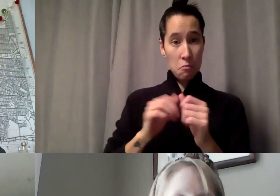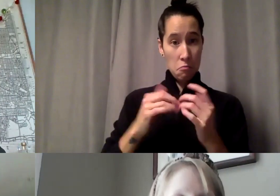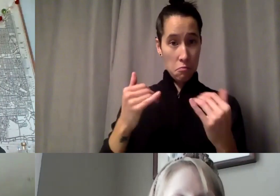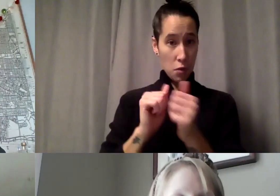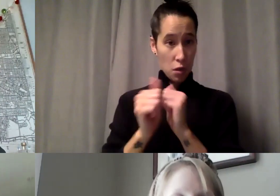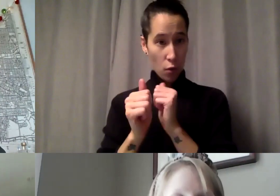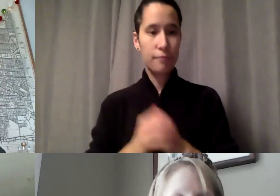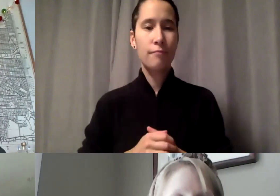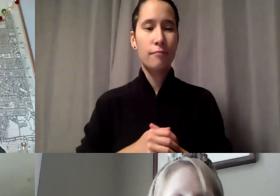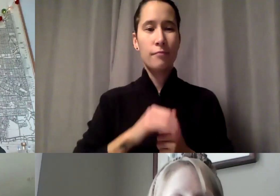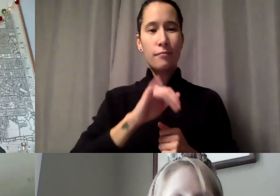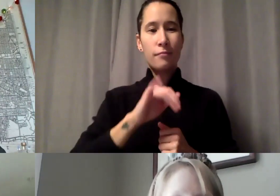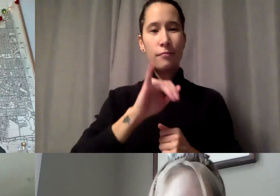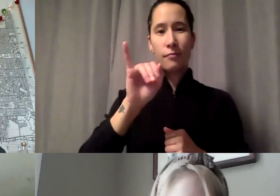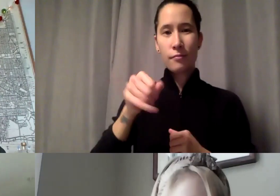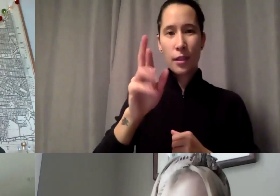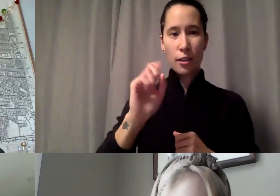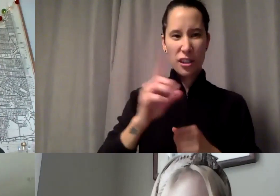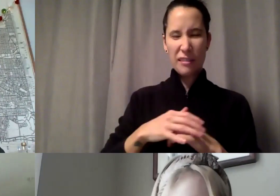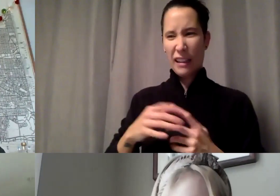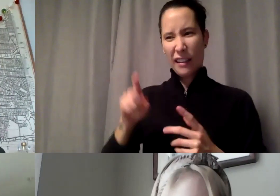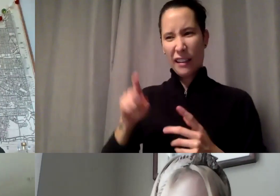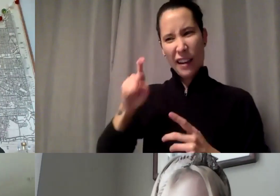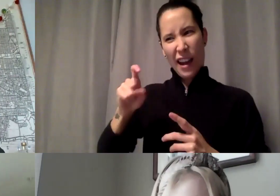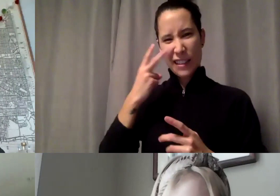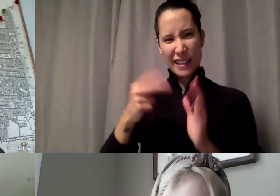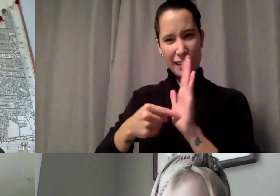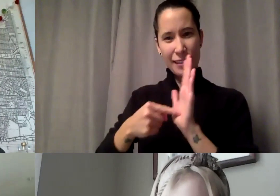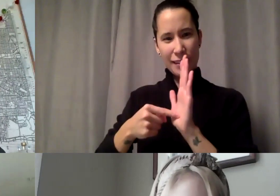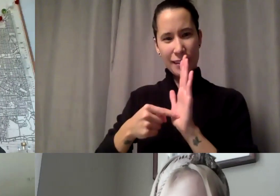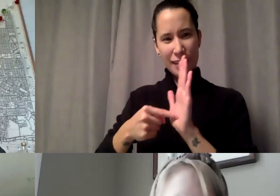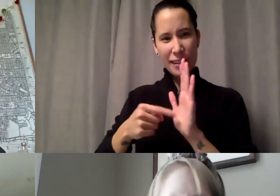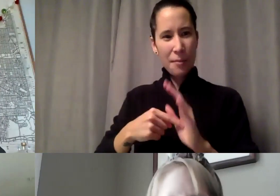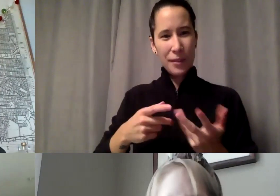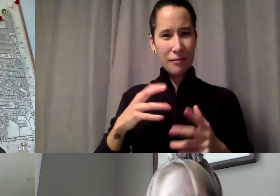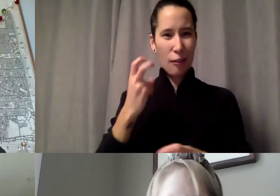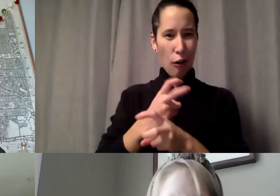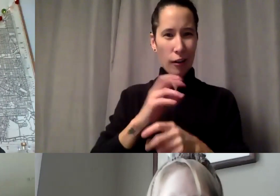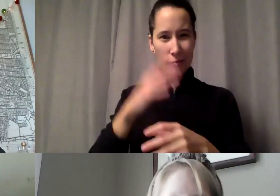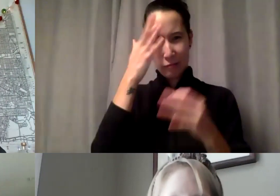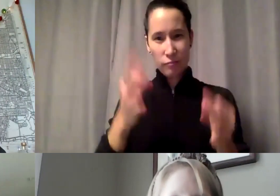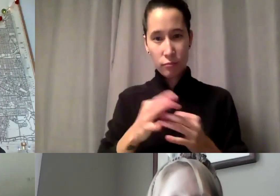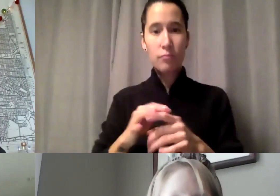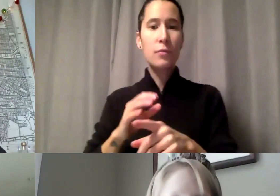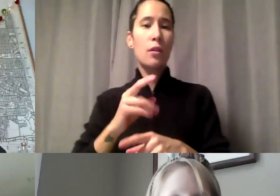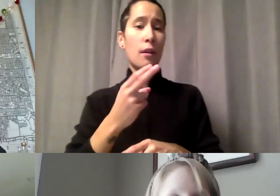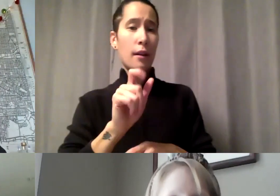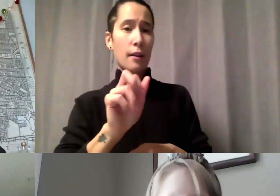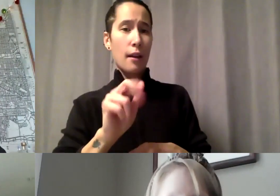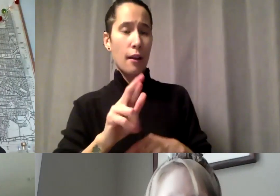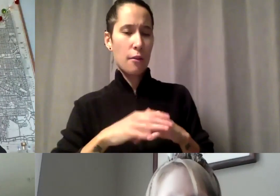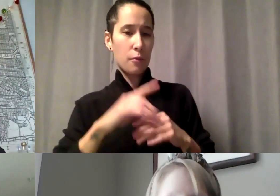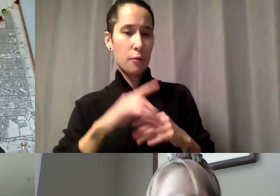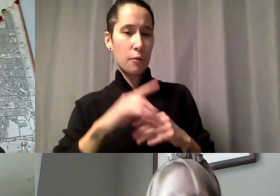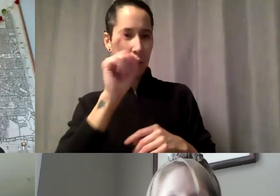I would have to see examples. It would be really difficult for me to answer. Yeah, that. I think it was a racket sport. So the question